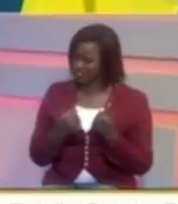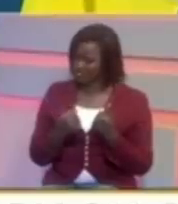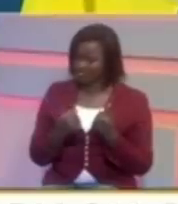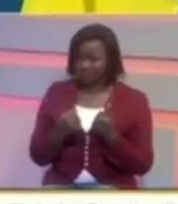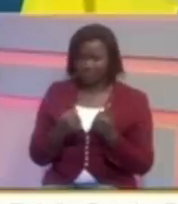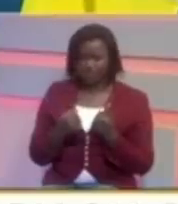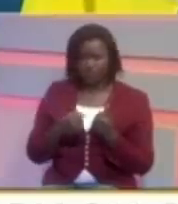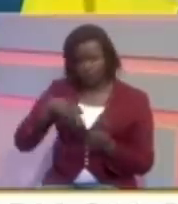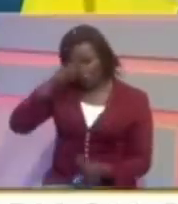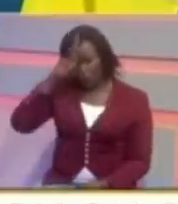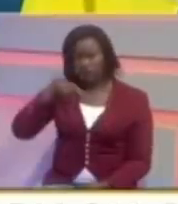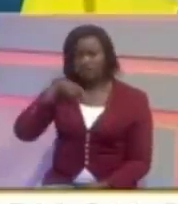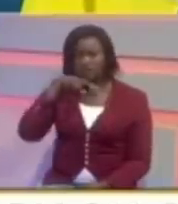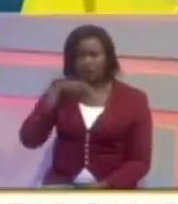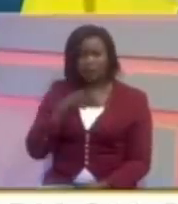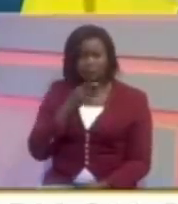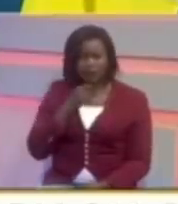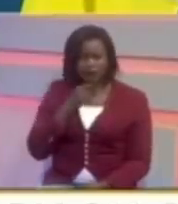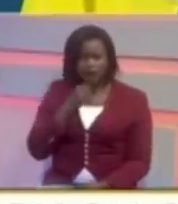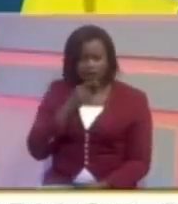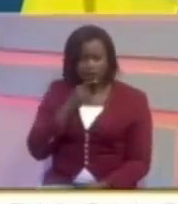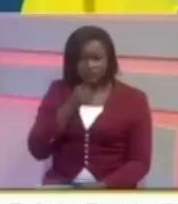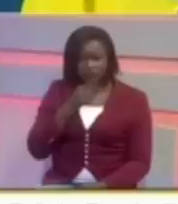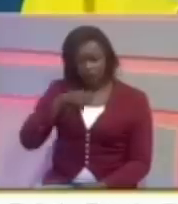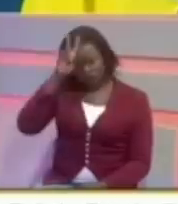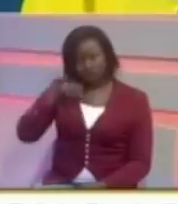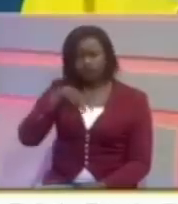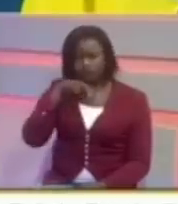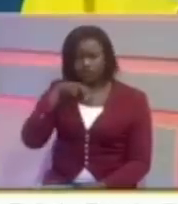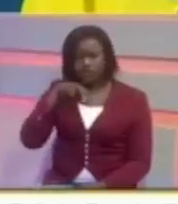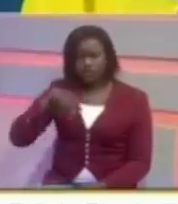a he-goat, in a certain area there.